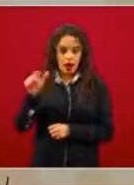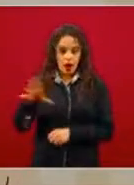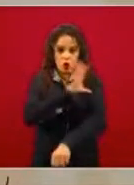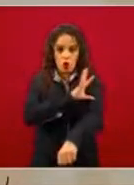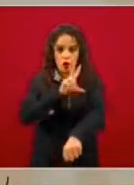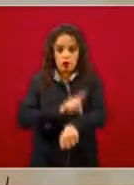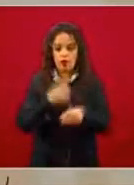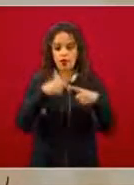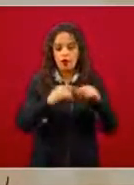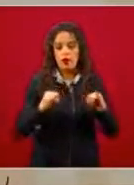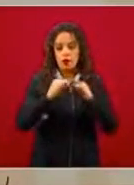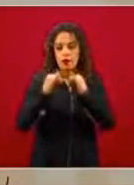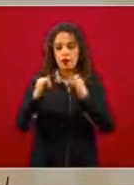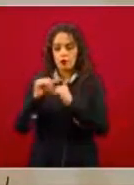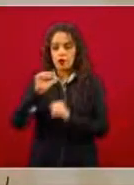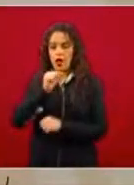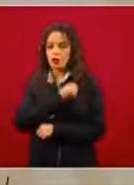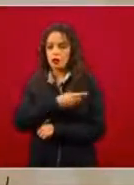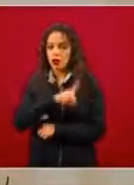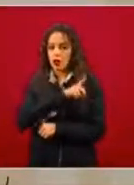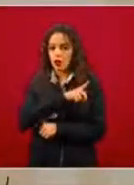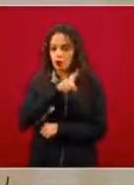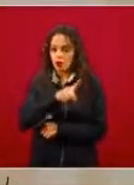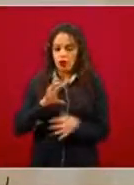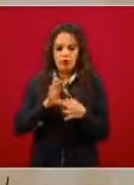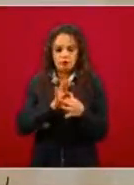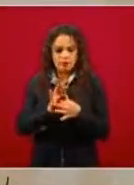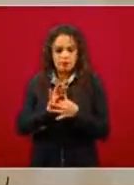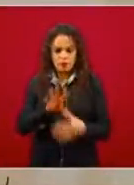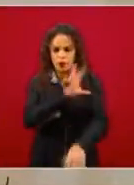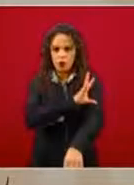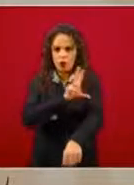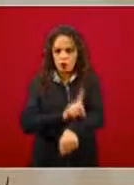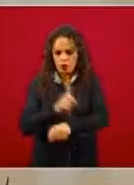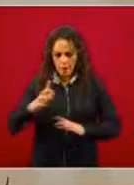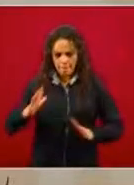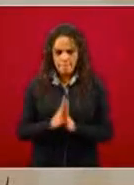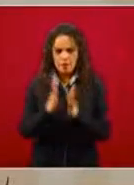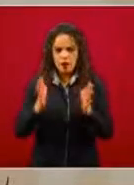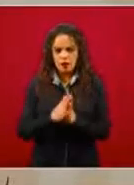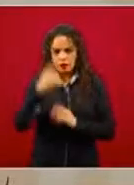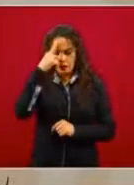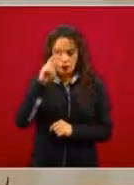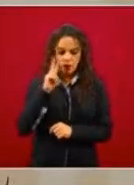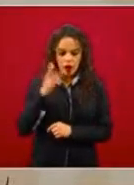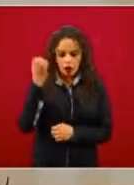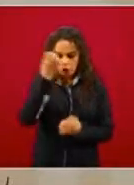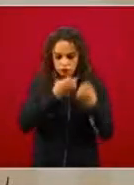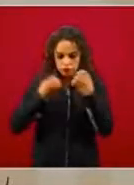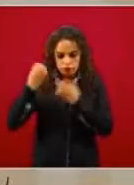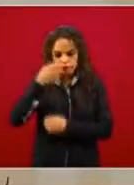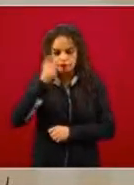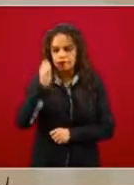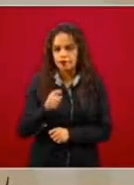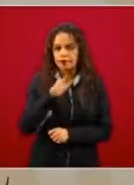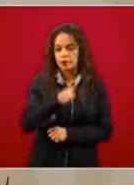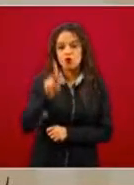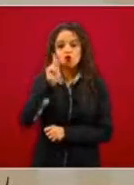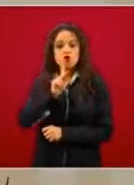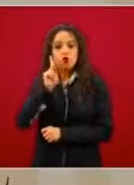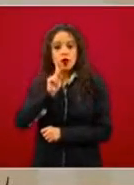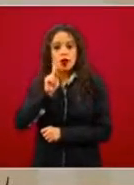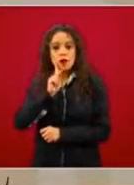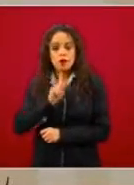involved. The coordinator for this particular stage actually led one of these